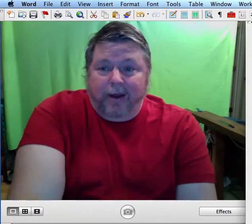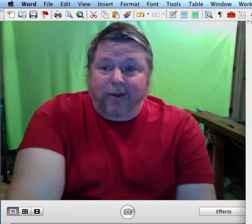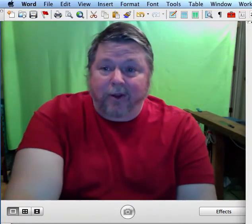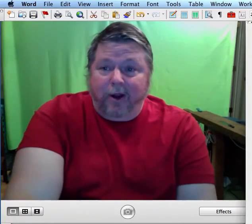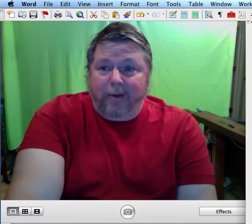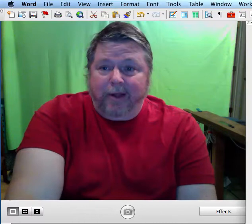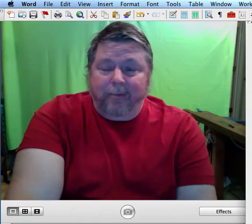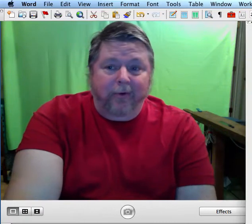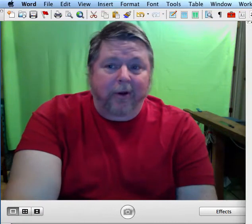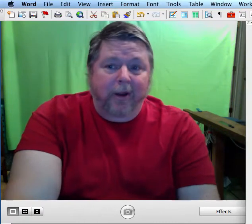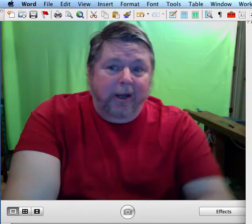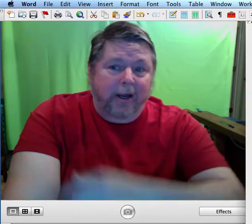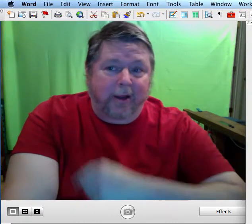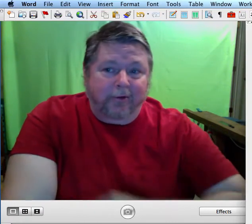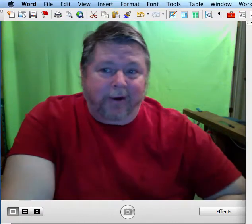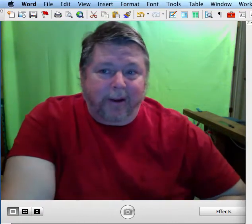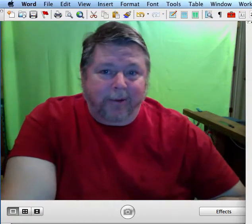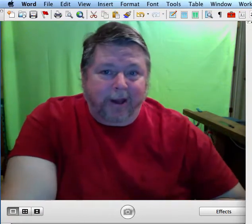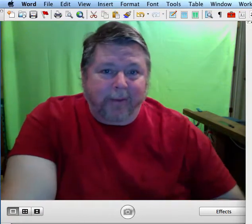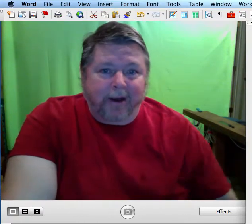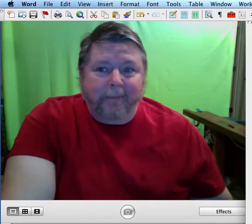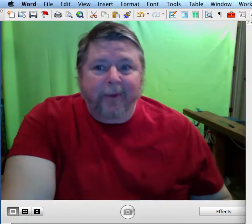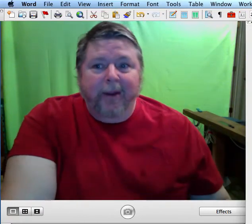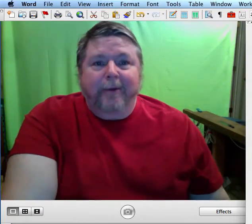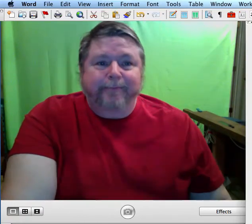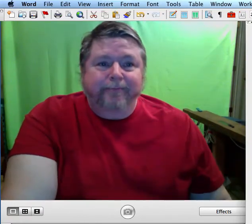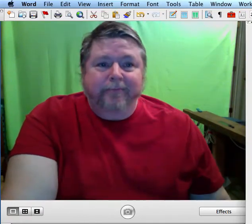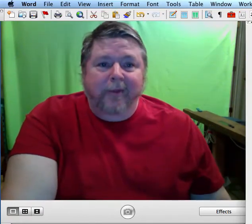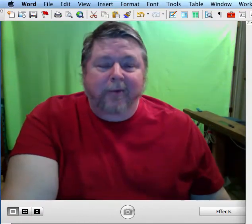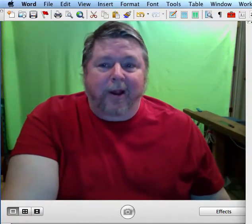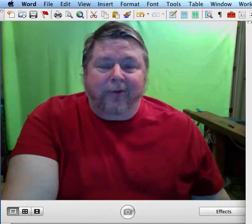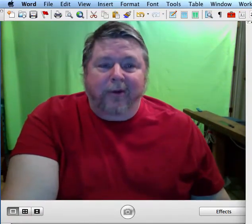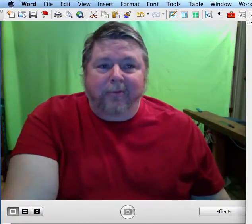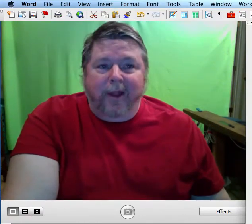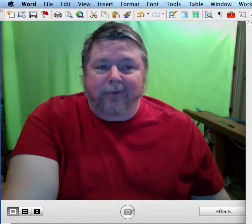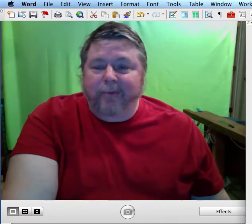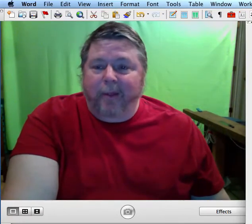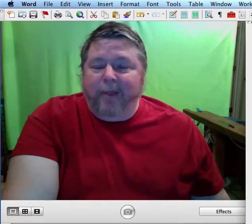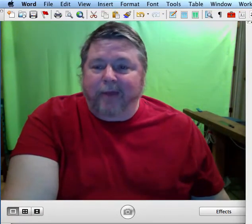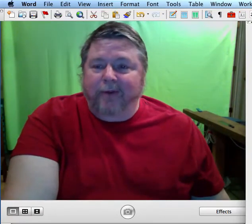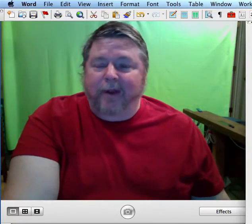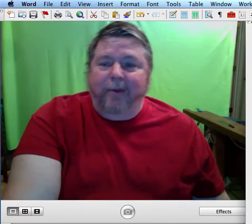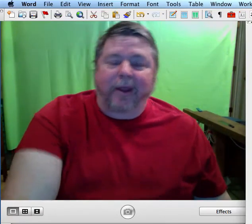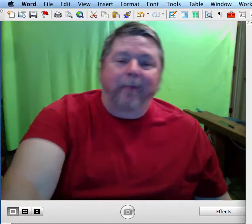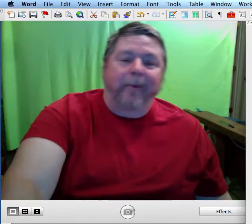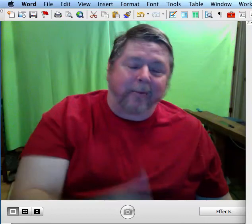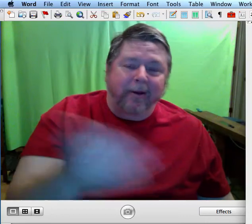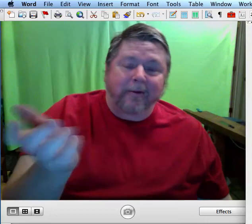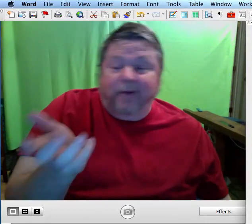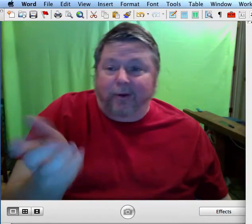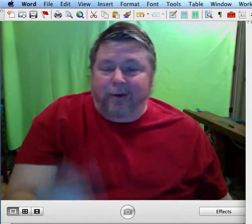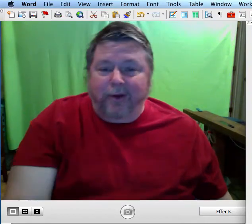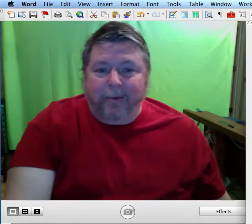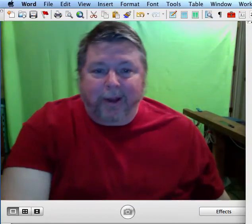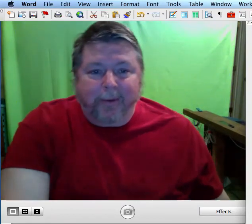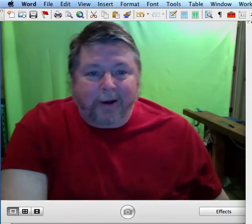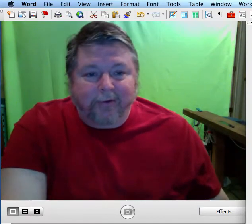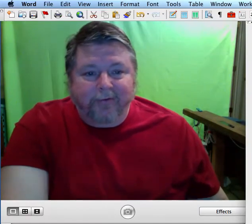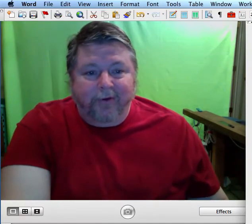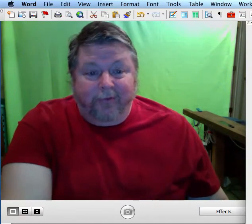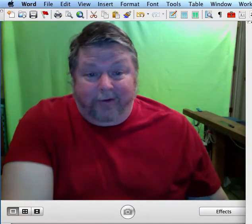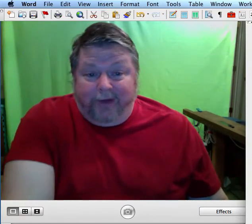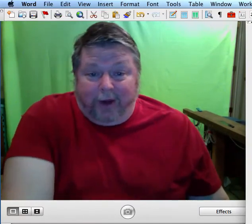And you hadn't thought about that before. And now's a great time to think about it. Well, actually, now's up past the time to think about it. But it's still a good time to think